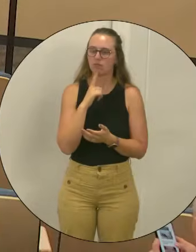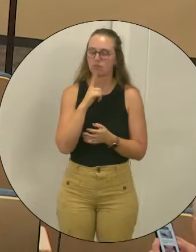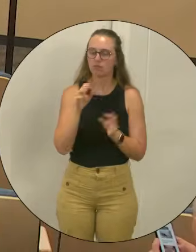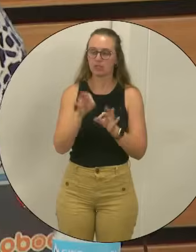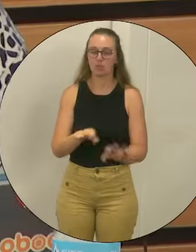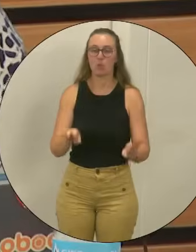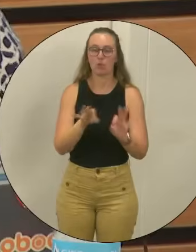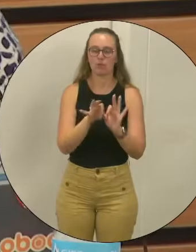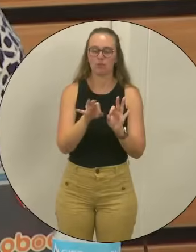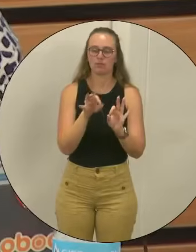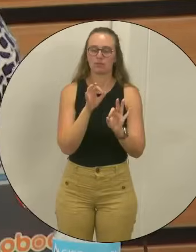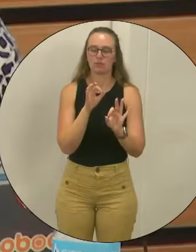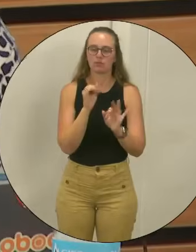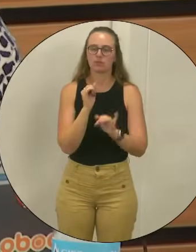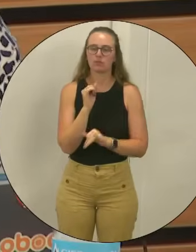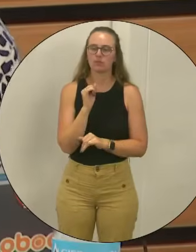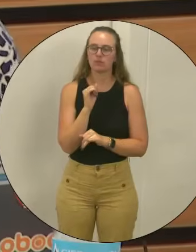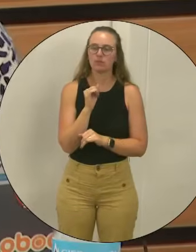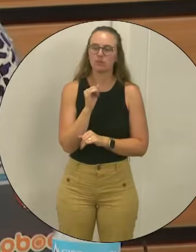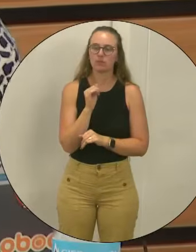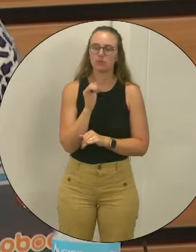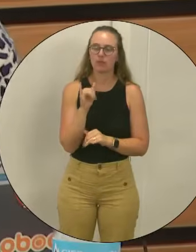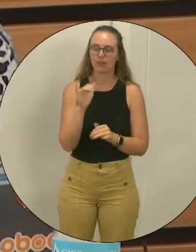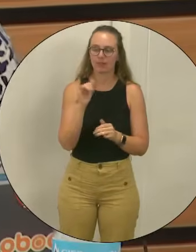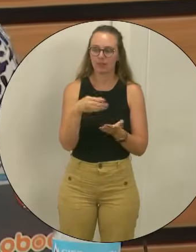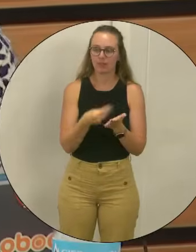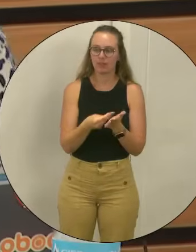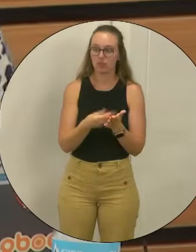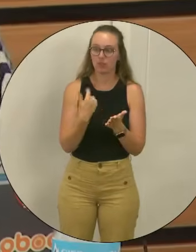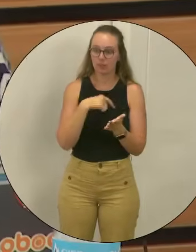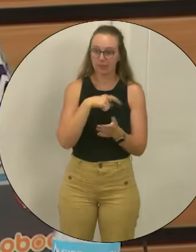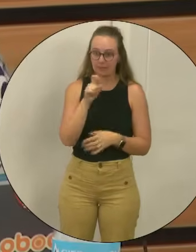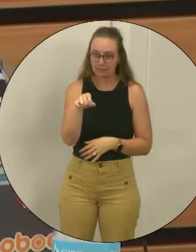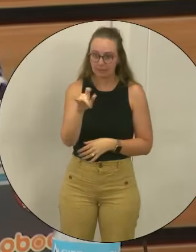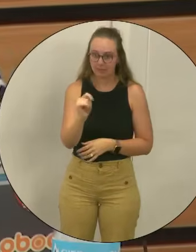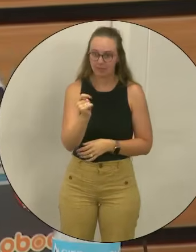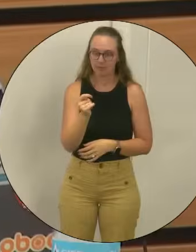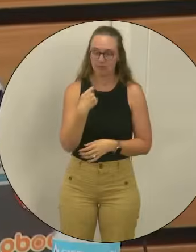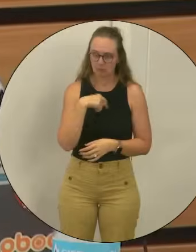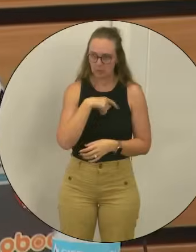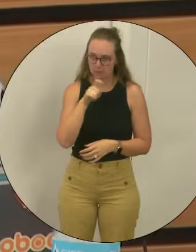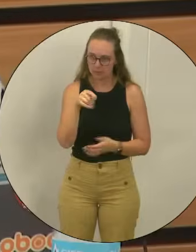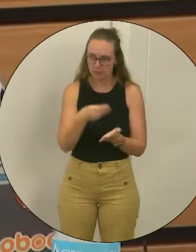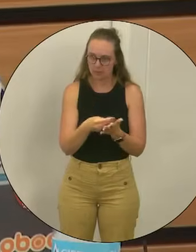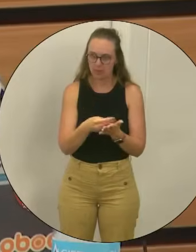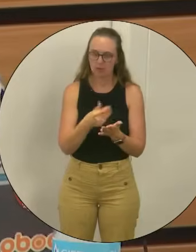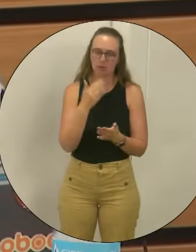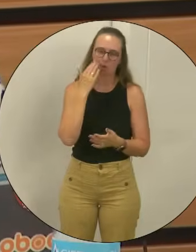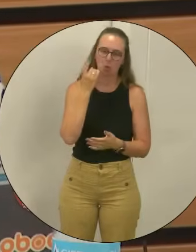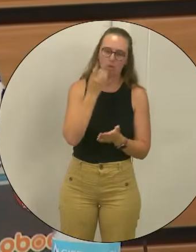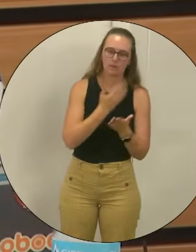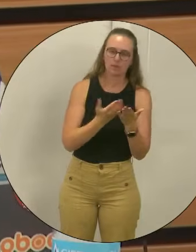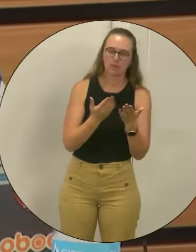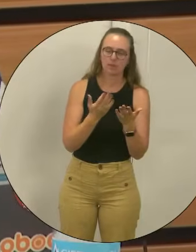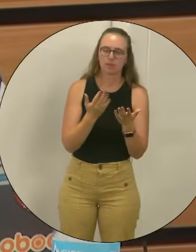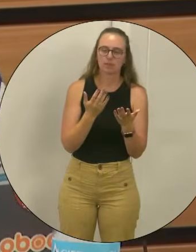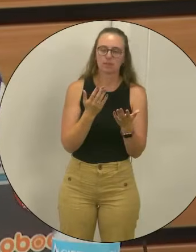important. And that funding, we need it. We need it. I know one of the things